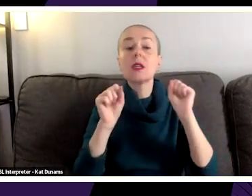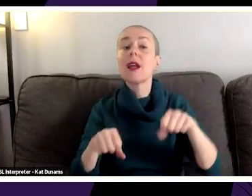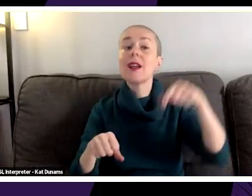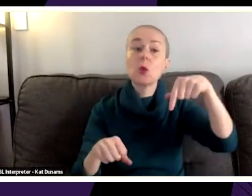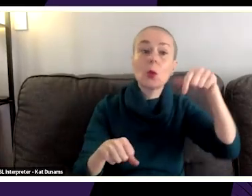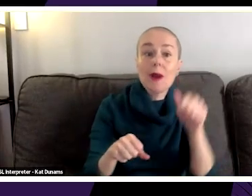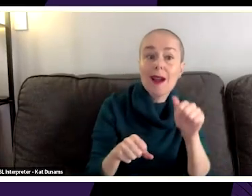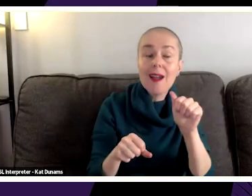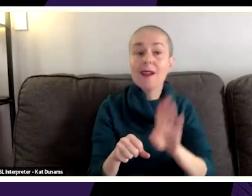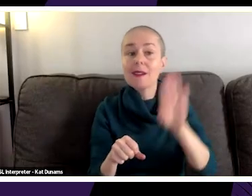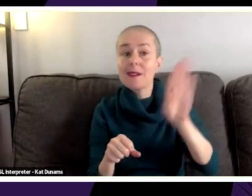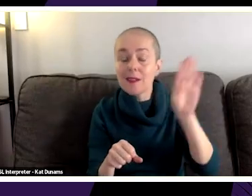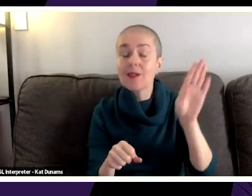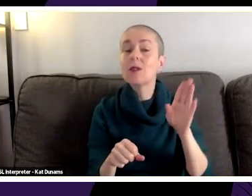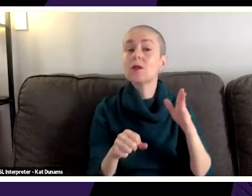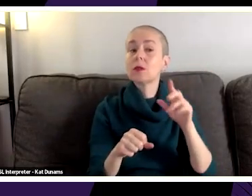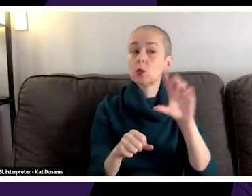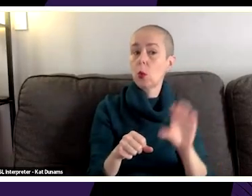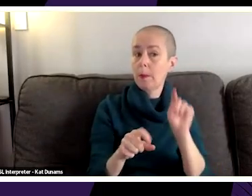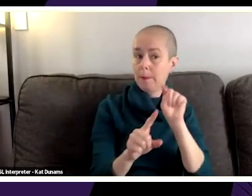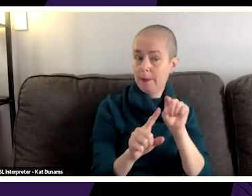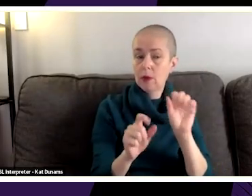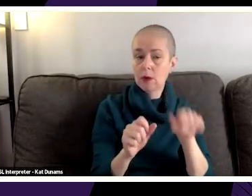also photos online using the